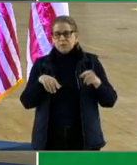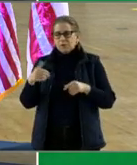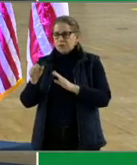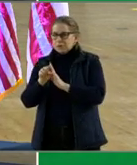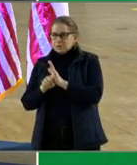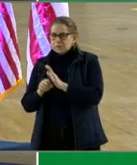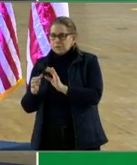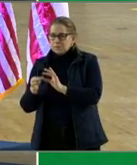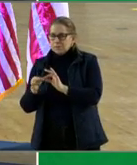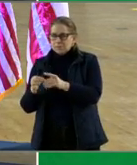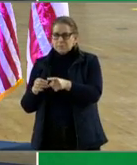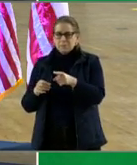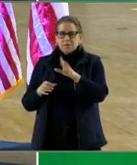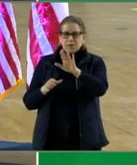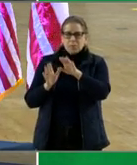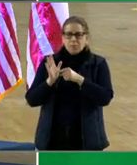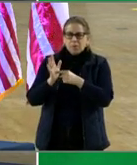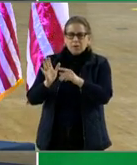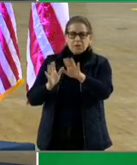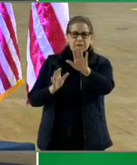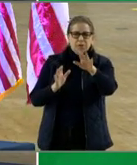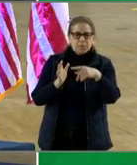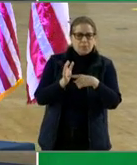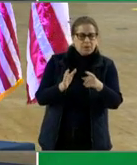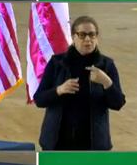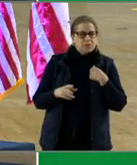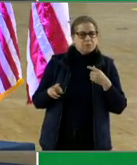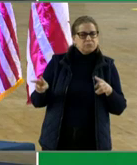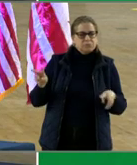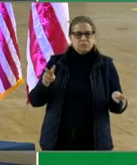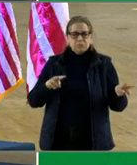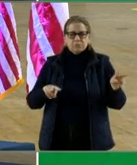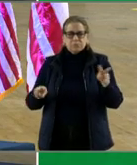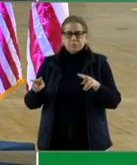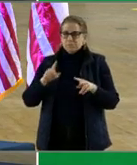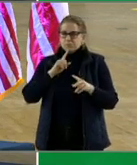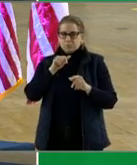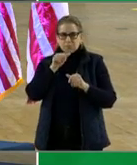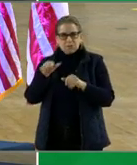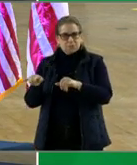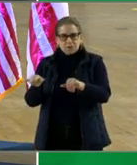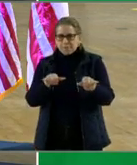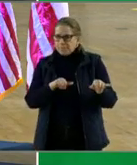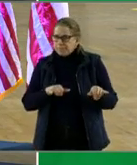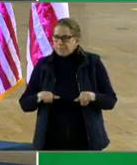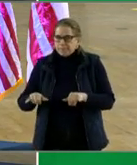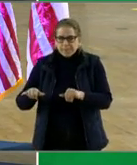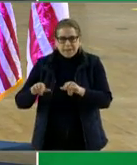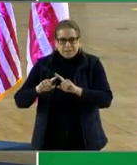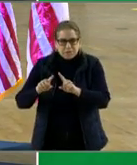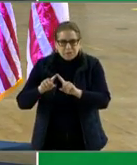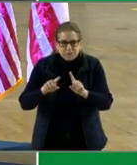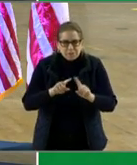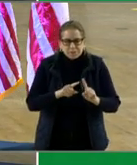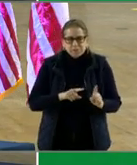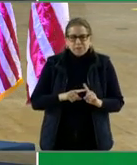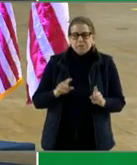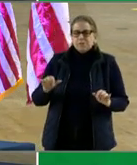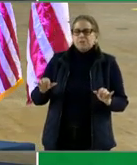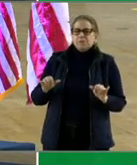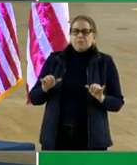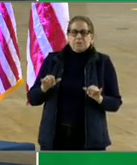models suggest. So there are multiple models that cities, states, and the White House are looking at. And